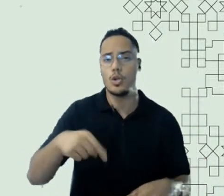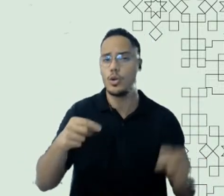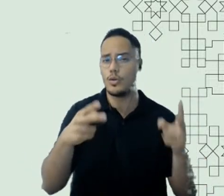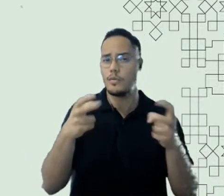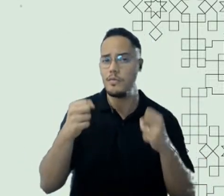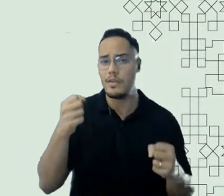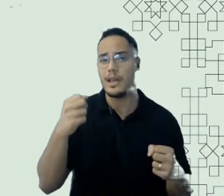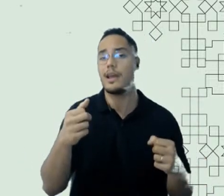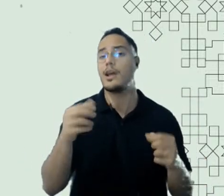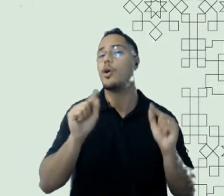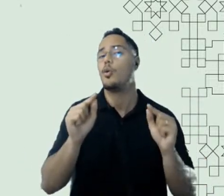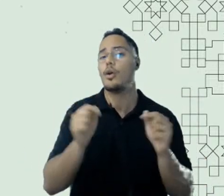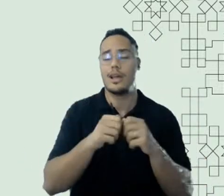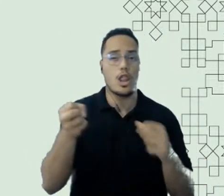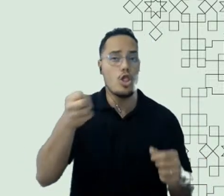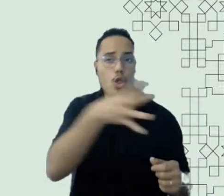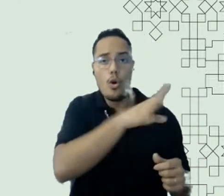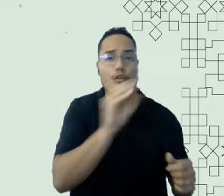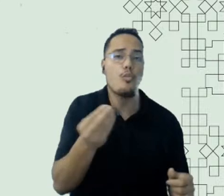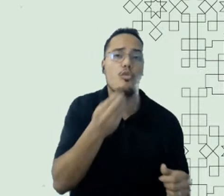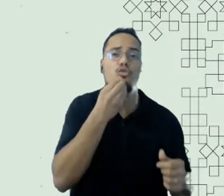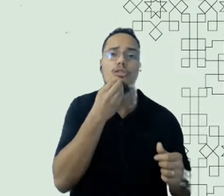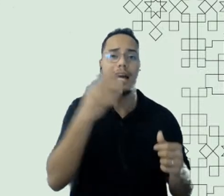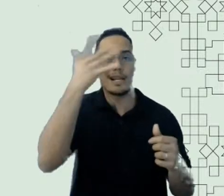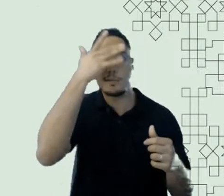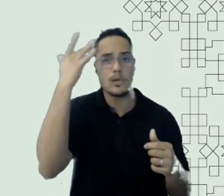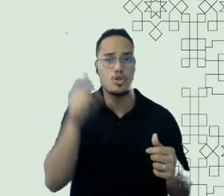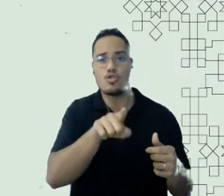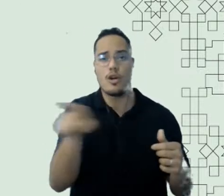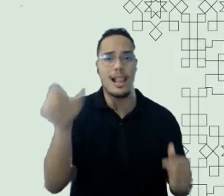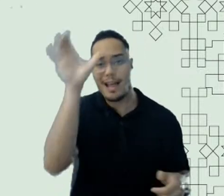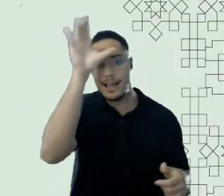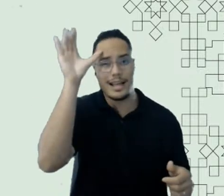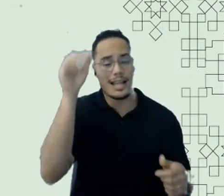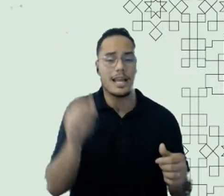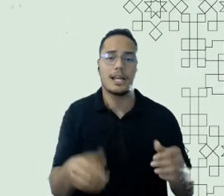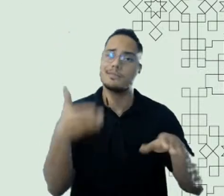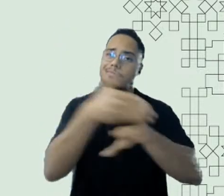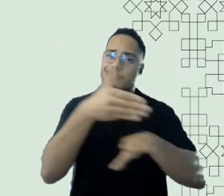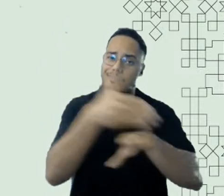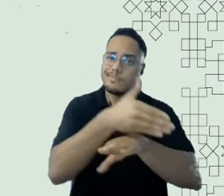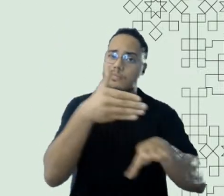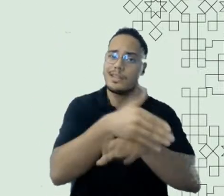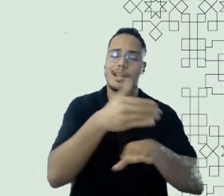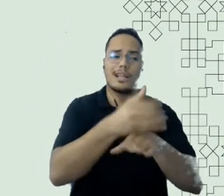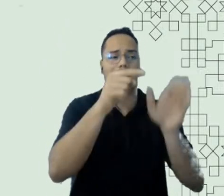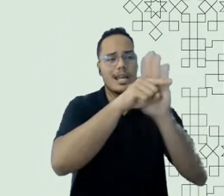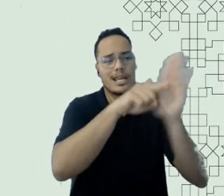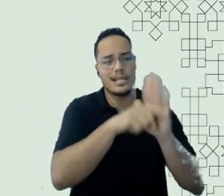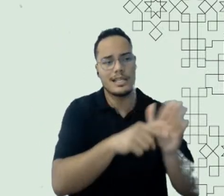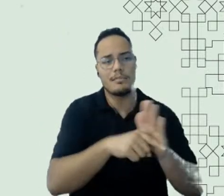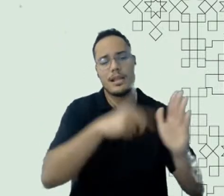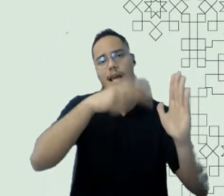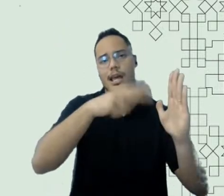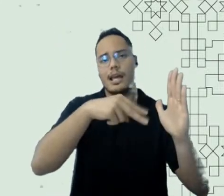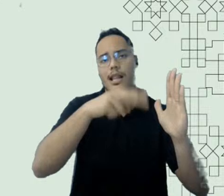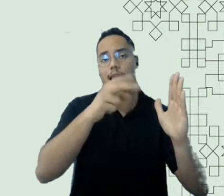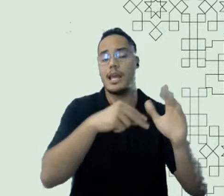about achieving this digital market for the benefit of the service